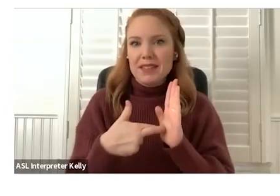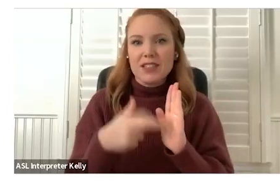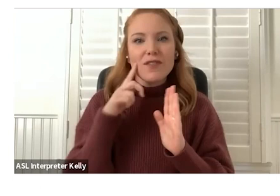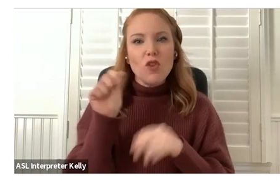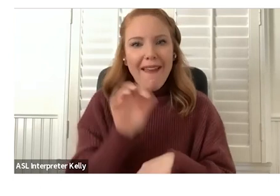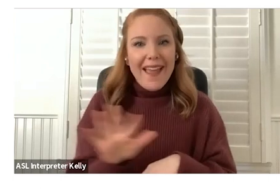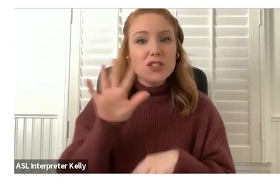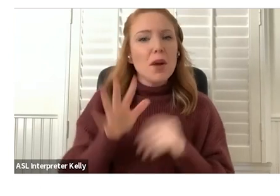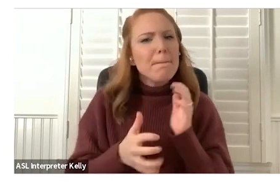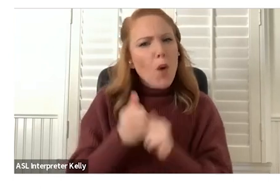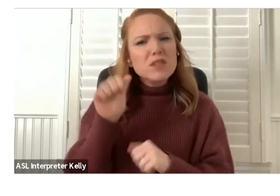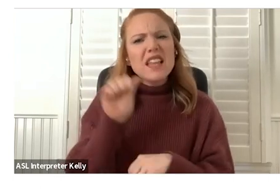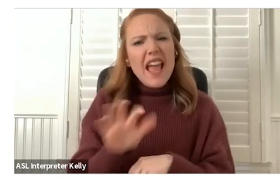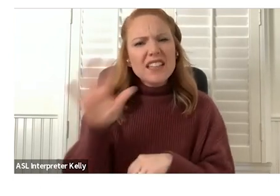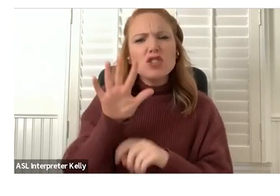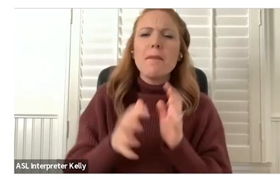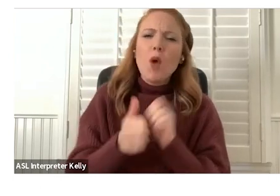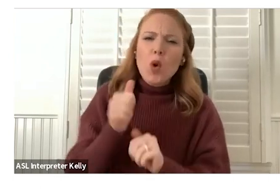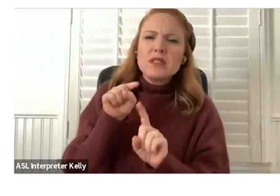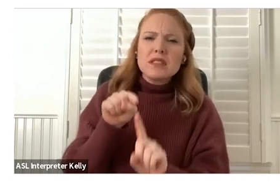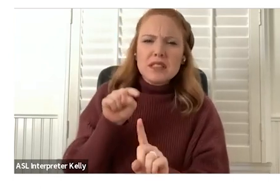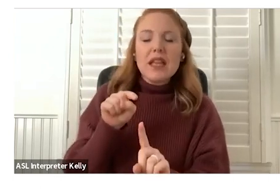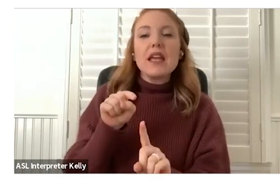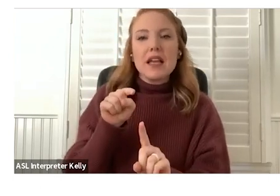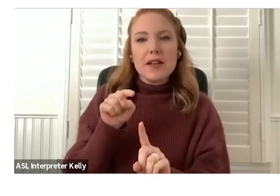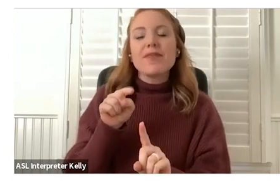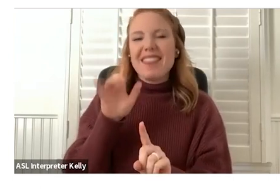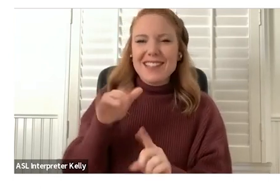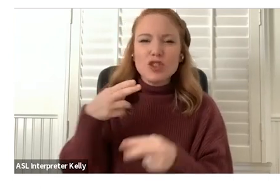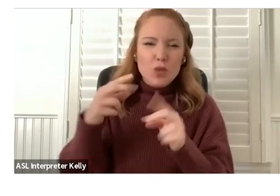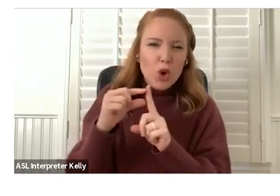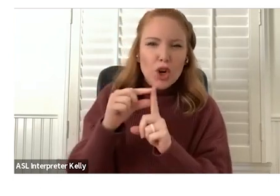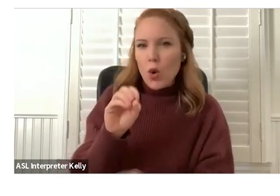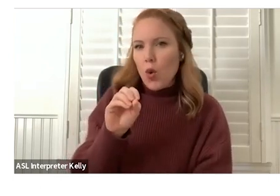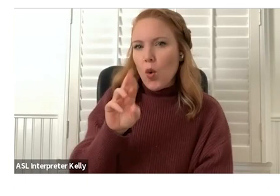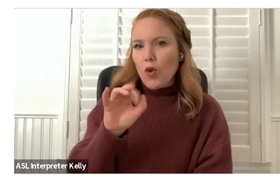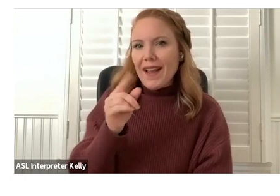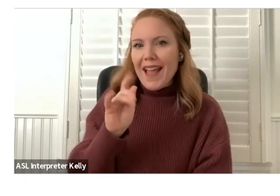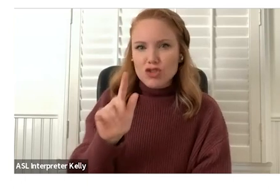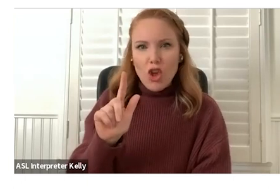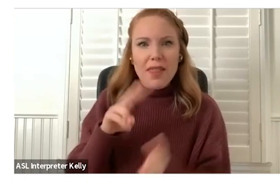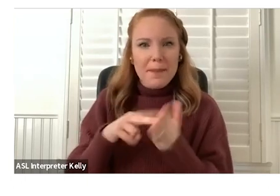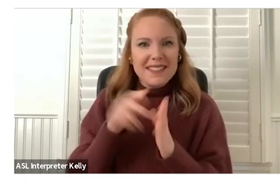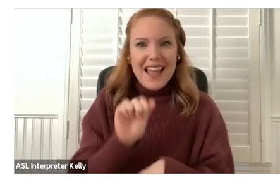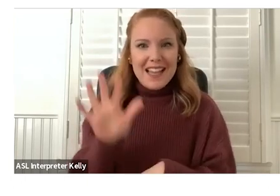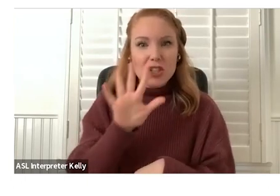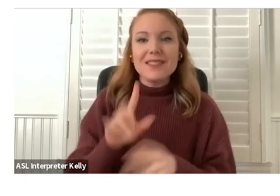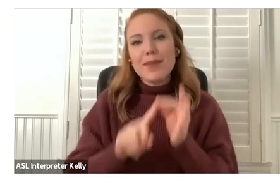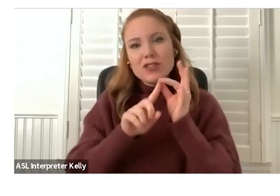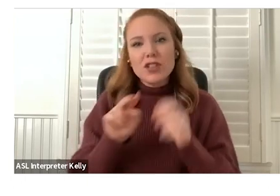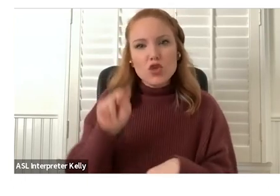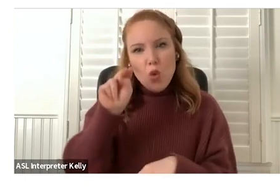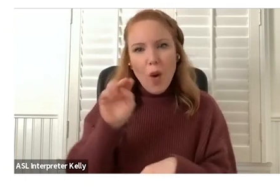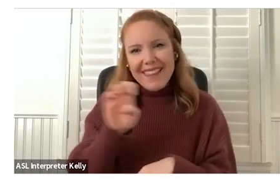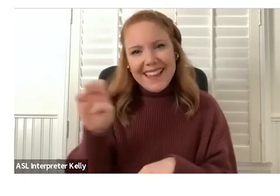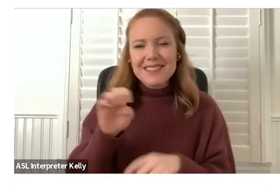taken from the Oxford English Dictionary, to the work of the late Palestinian-American critic and philosopher and professor of